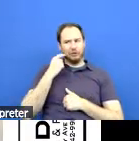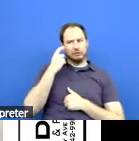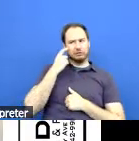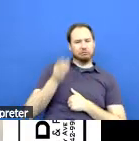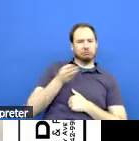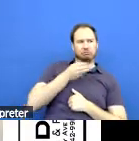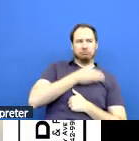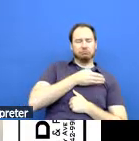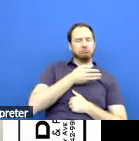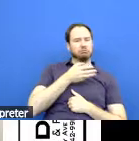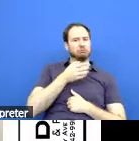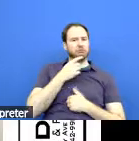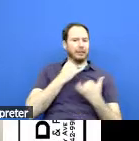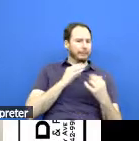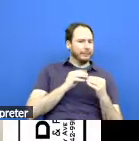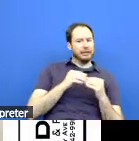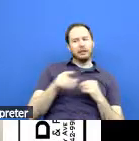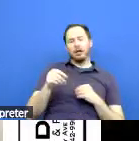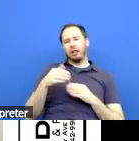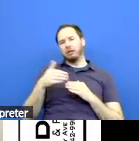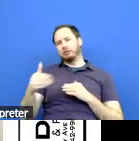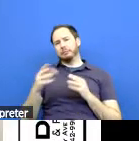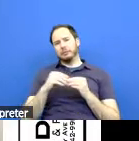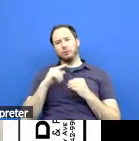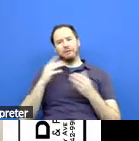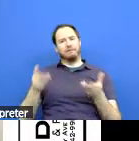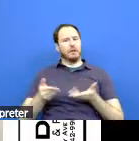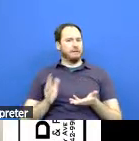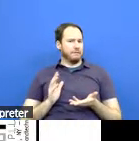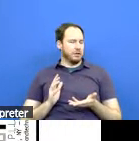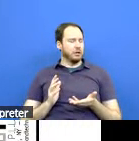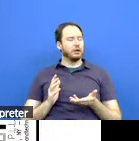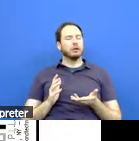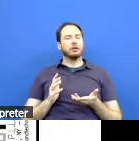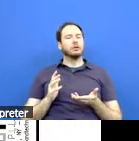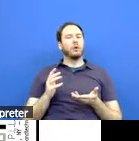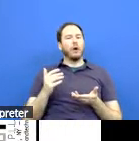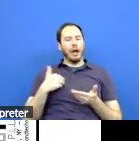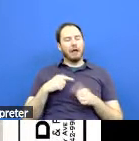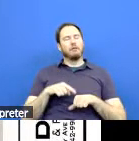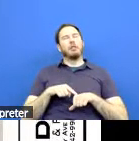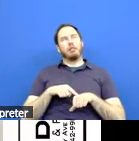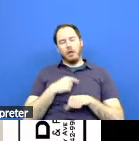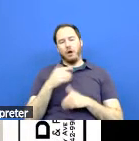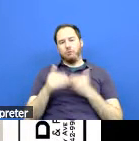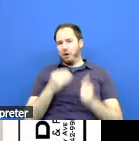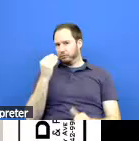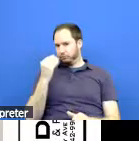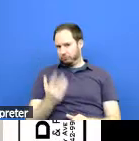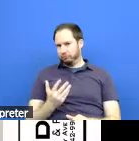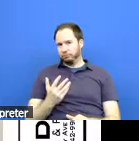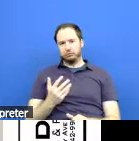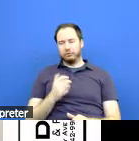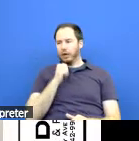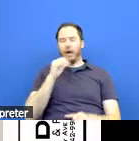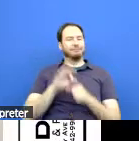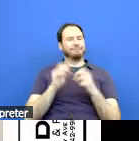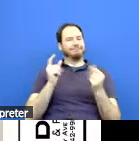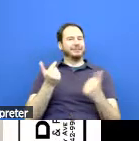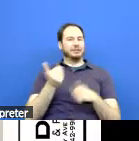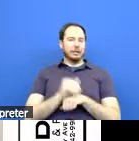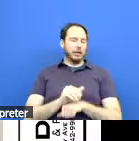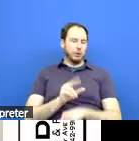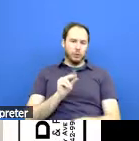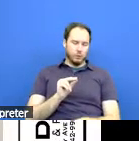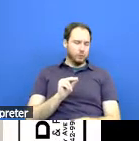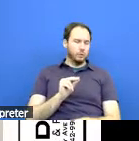couple, for this meeting and the subsequent meetings. So it does have a long process to go through. And